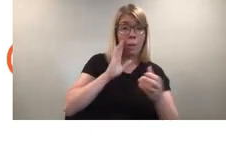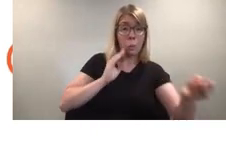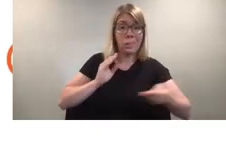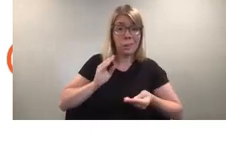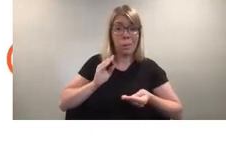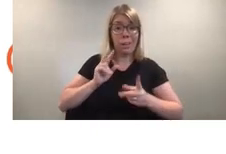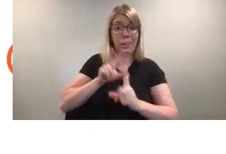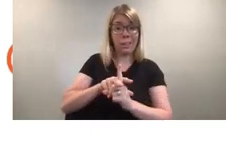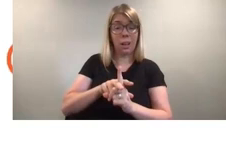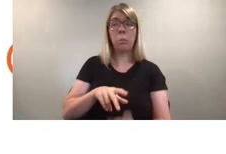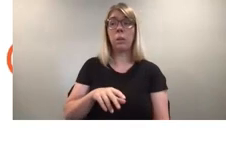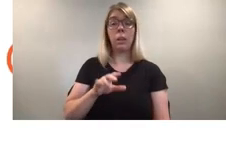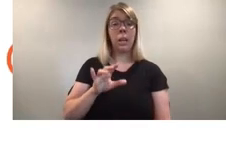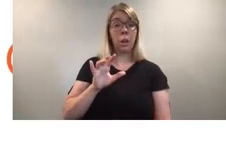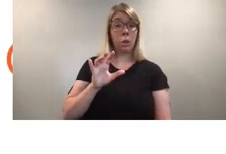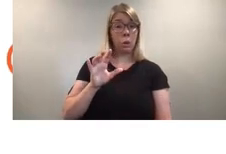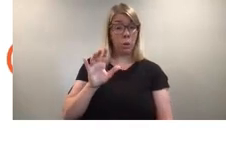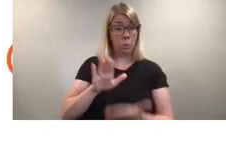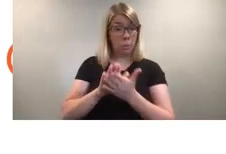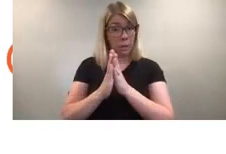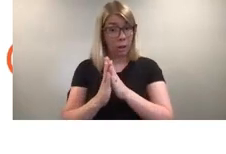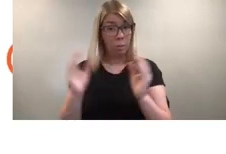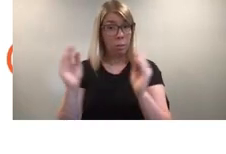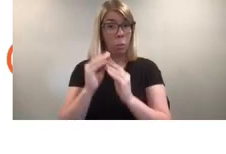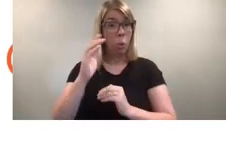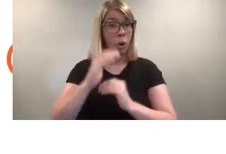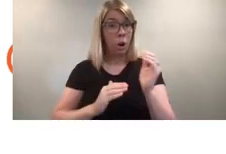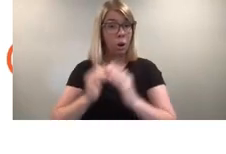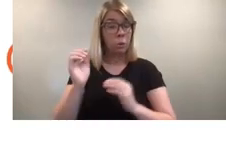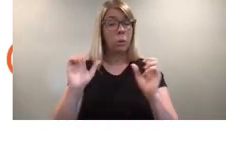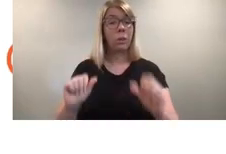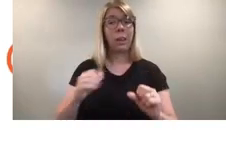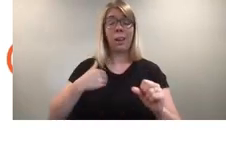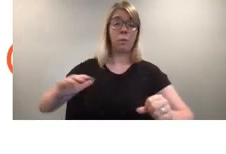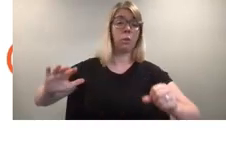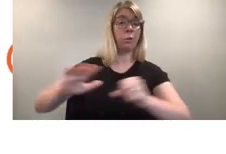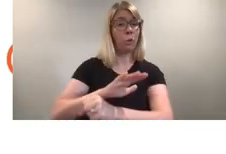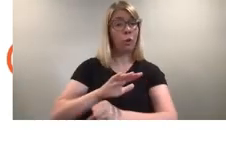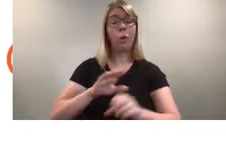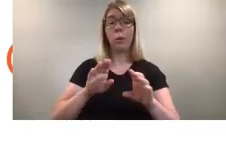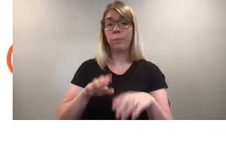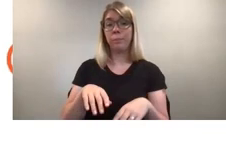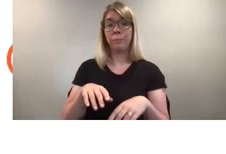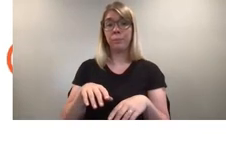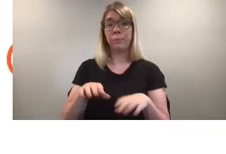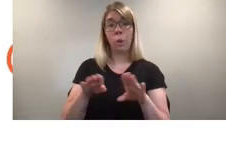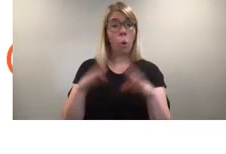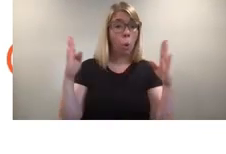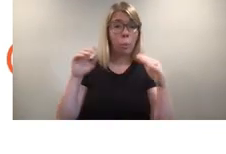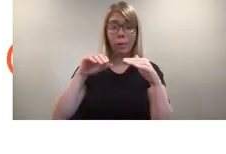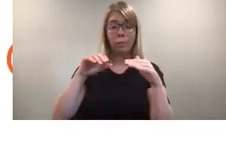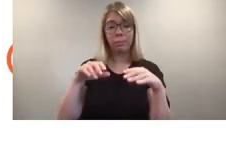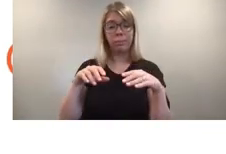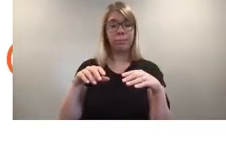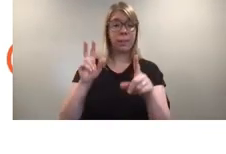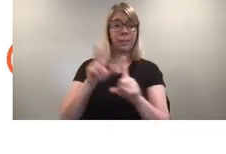the needle further towards a full-blown renewable assignment. The main goal is to create active, authentic assessments that